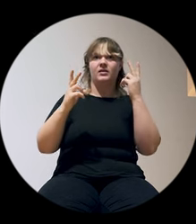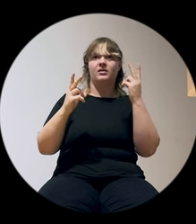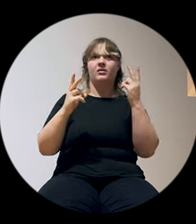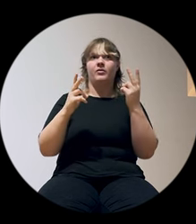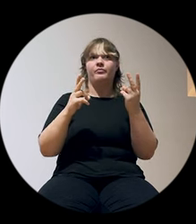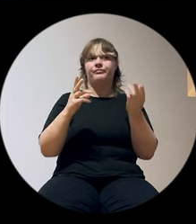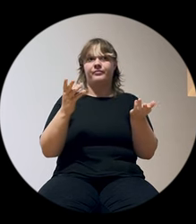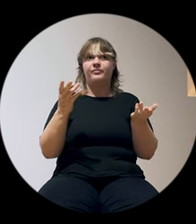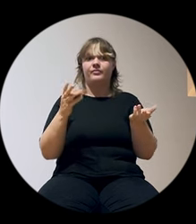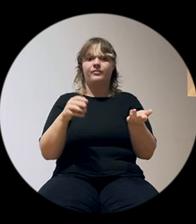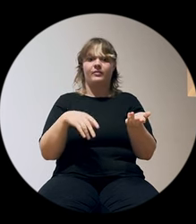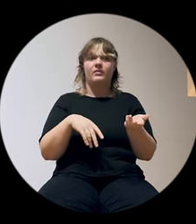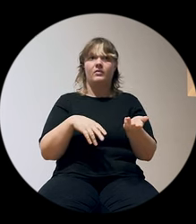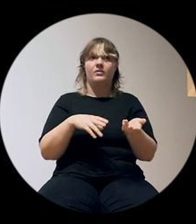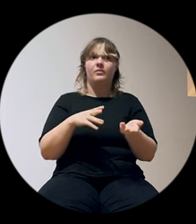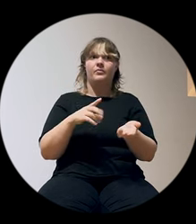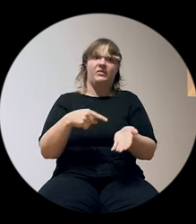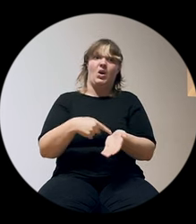the receipts of their